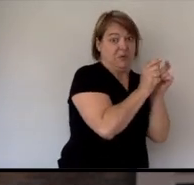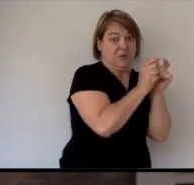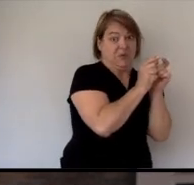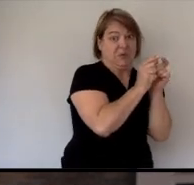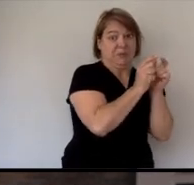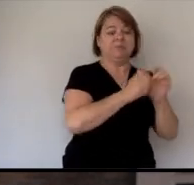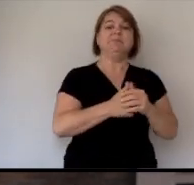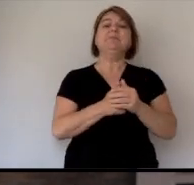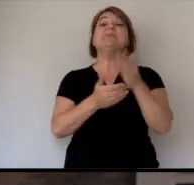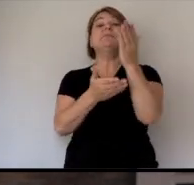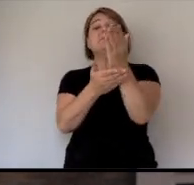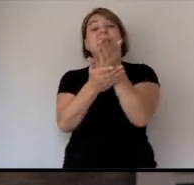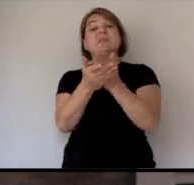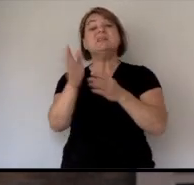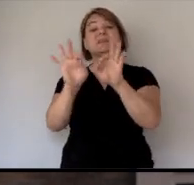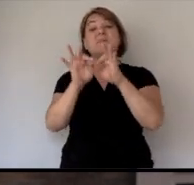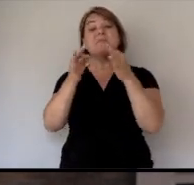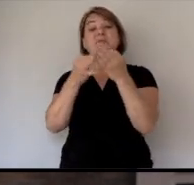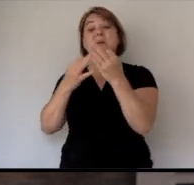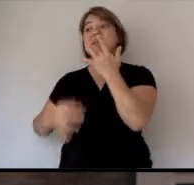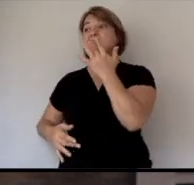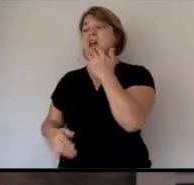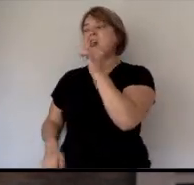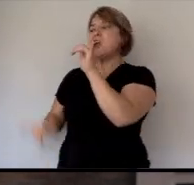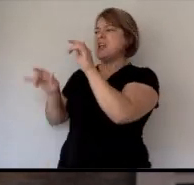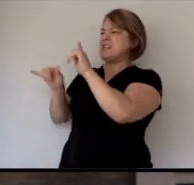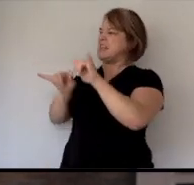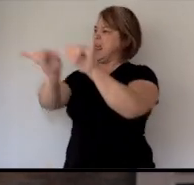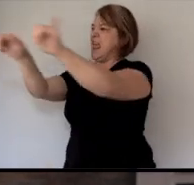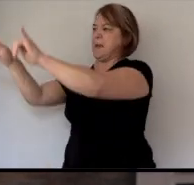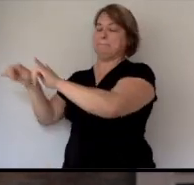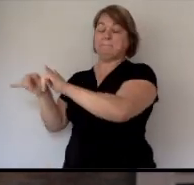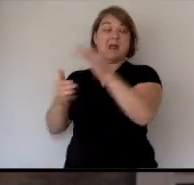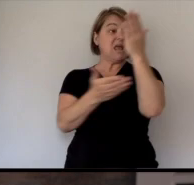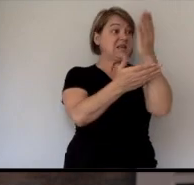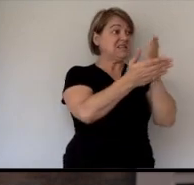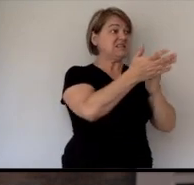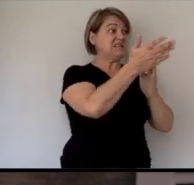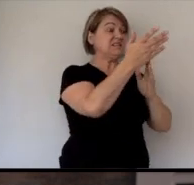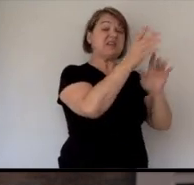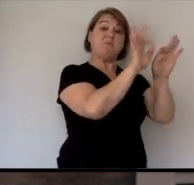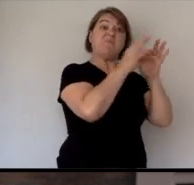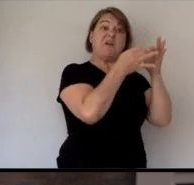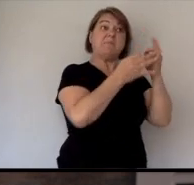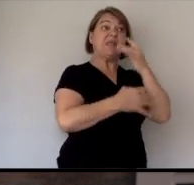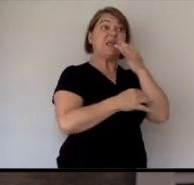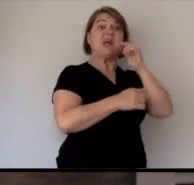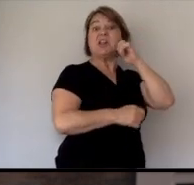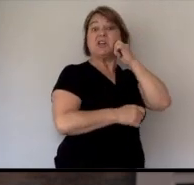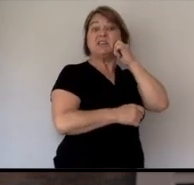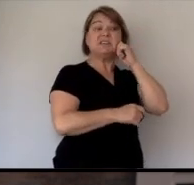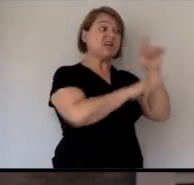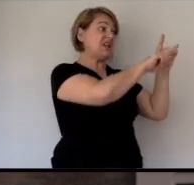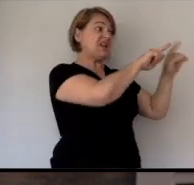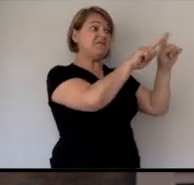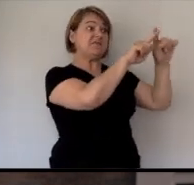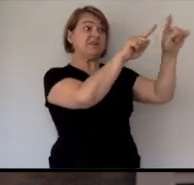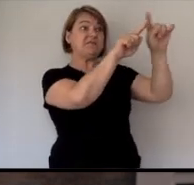Some families are the same color. Some families are different colors. All those fish.